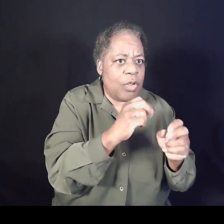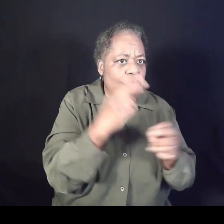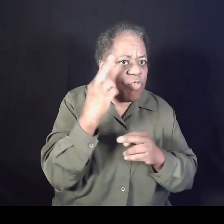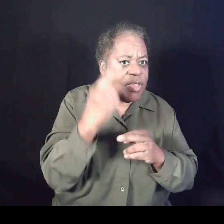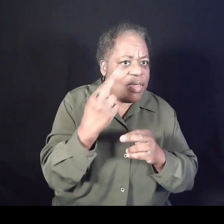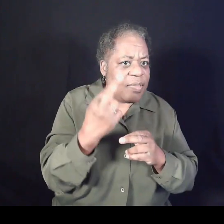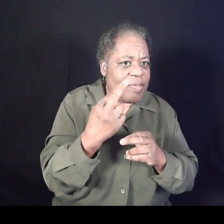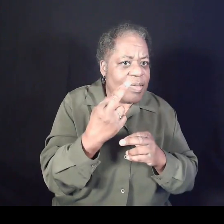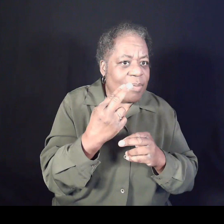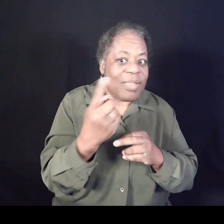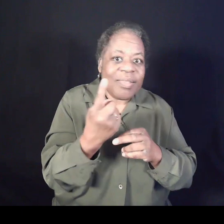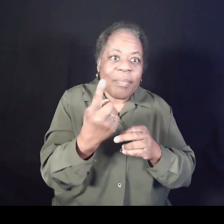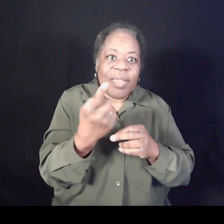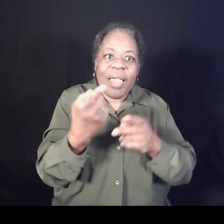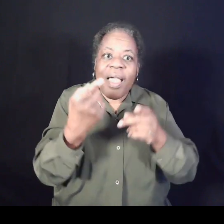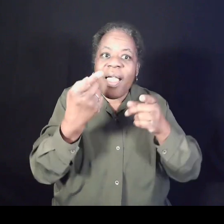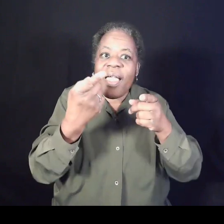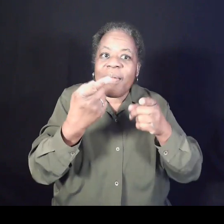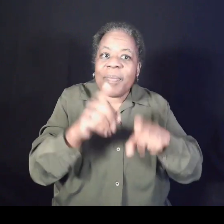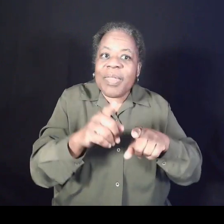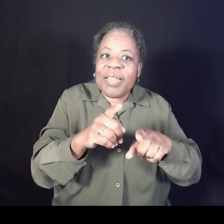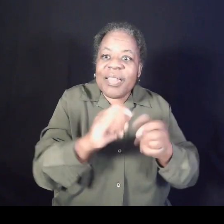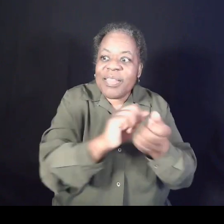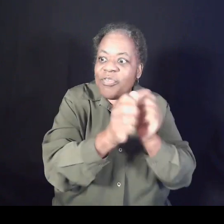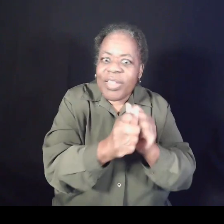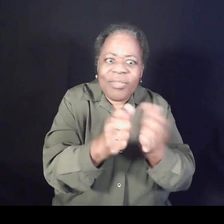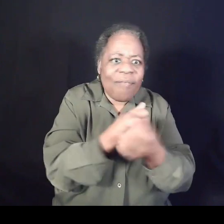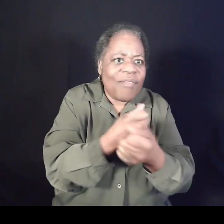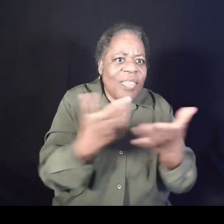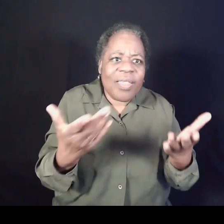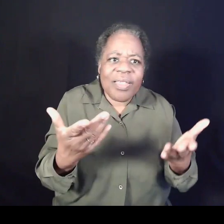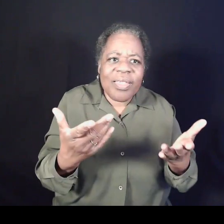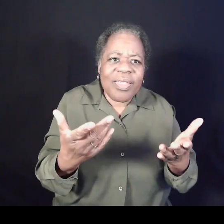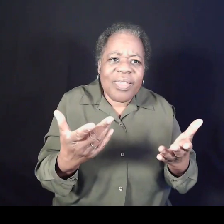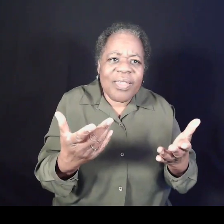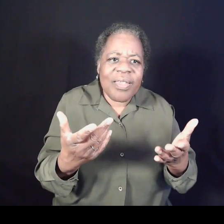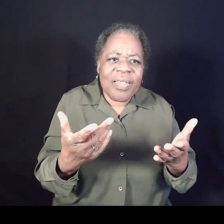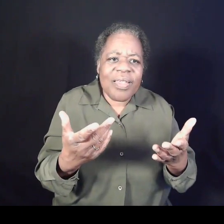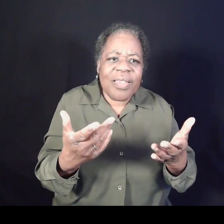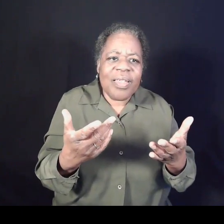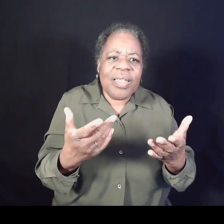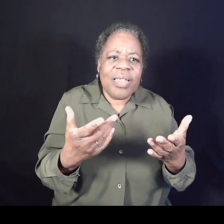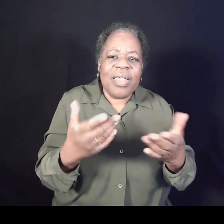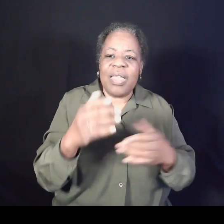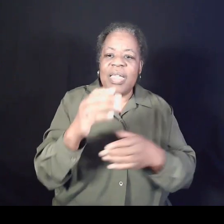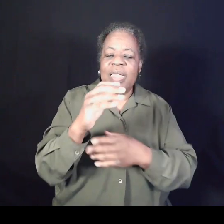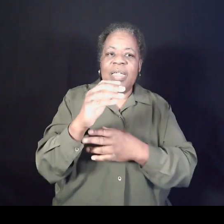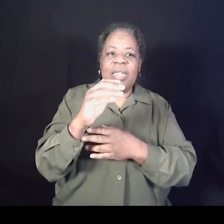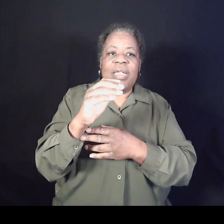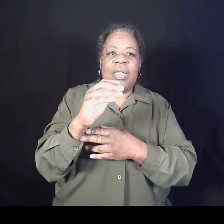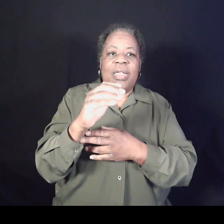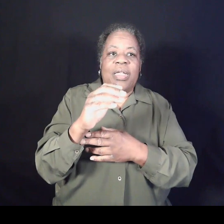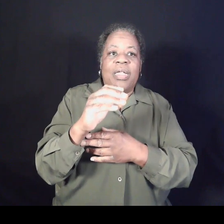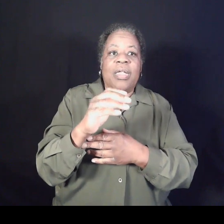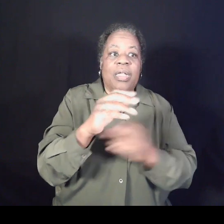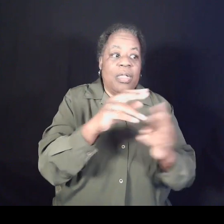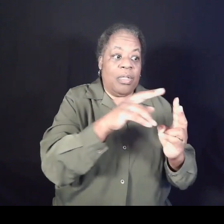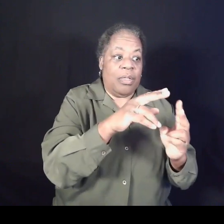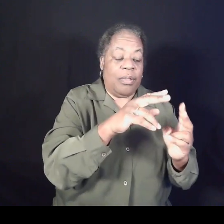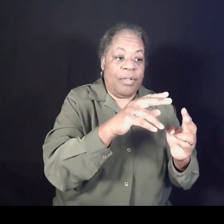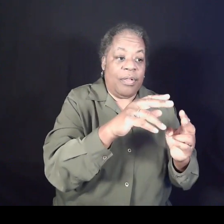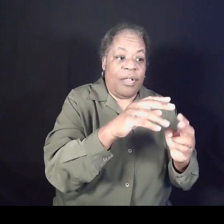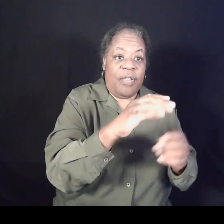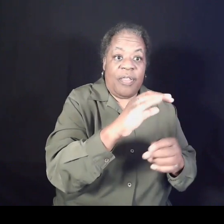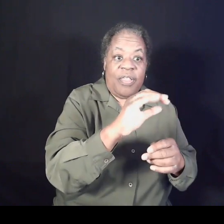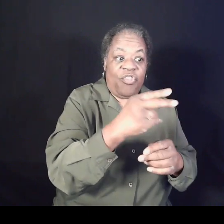But then something happened that changed everything. The chief of the tribe they were living with determined